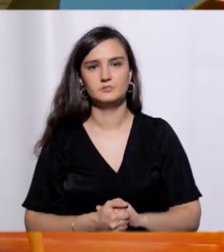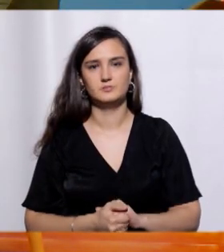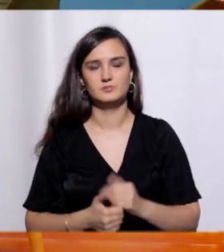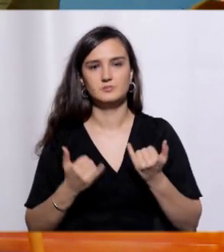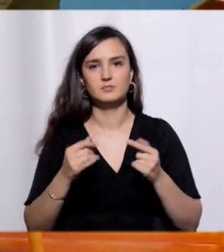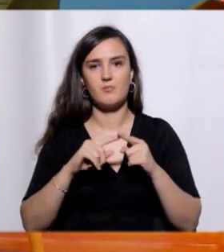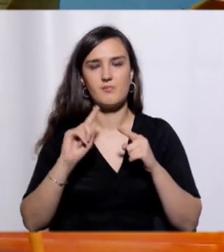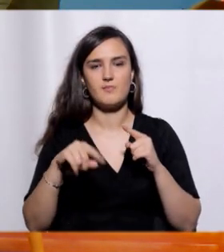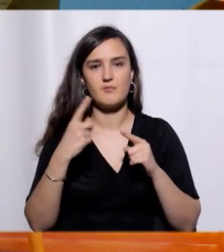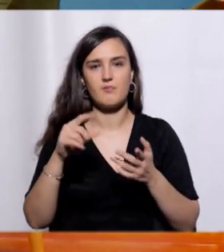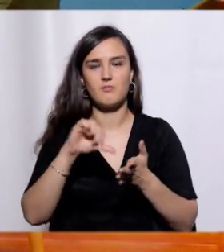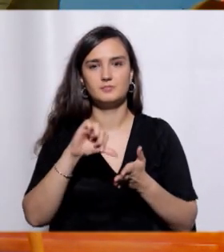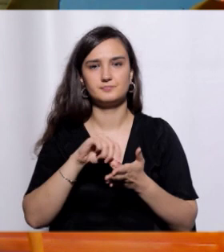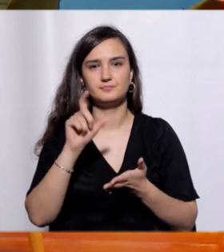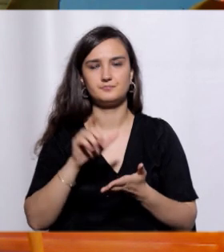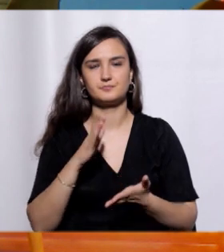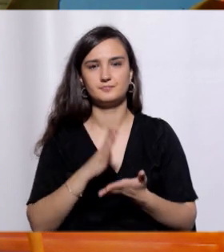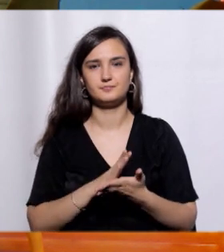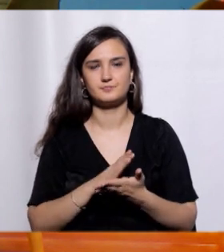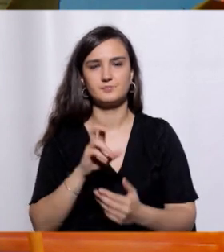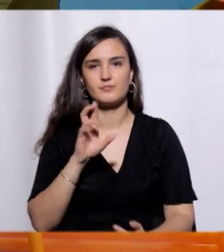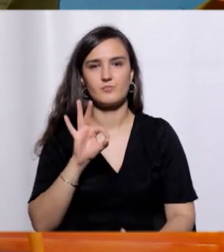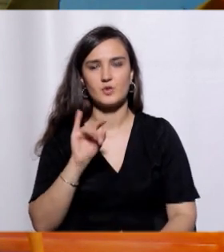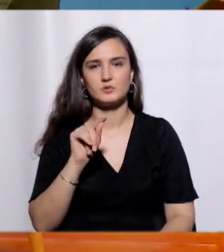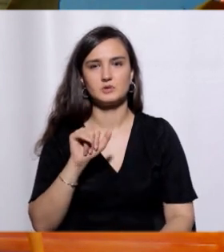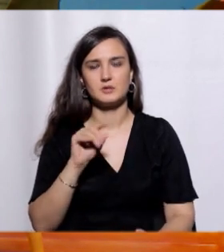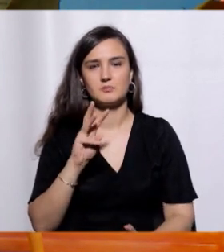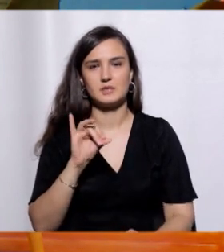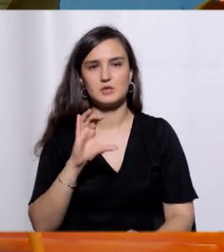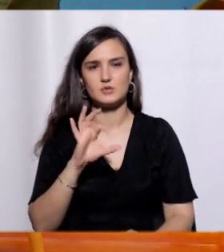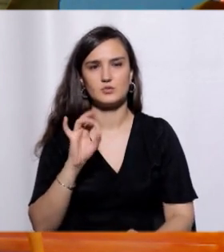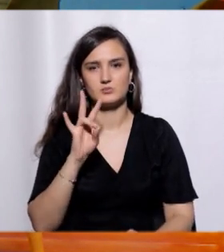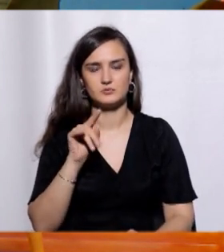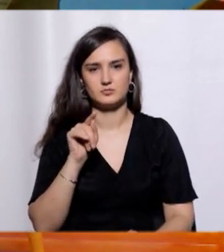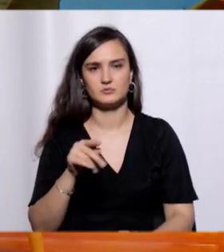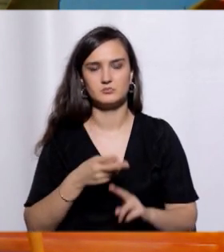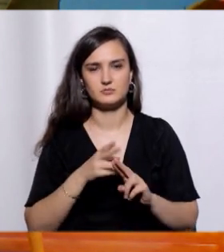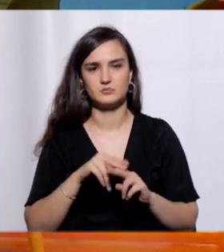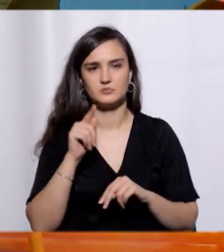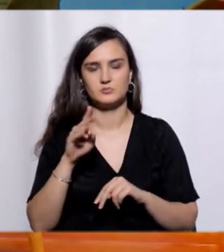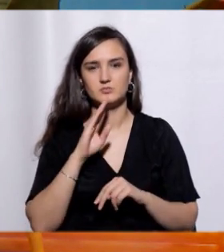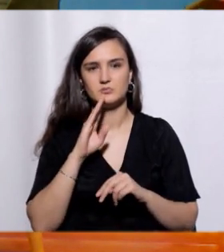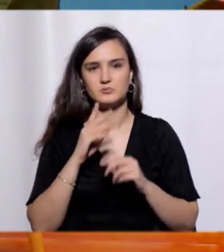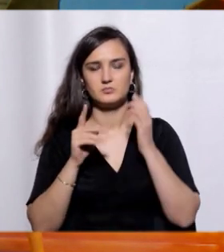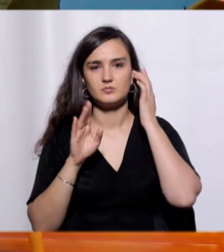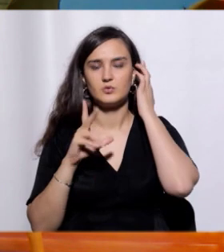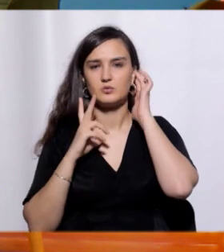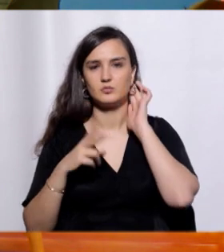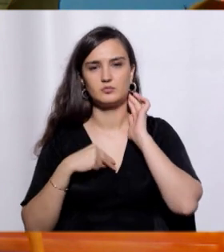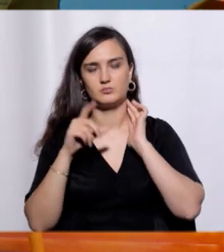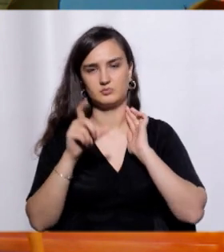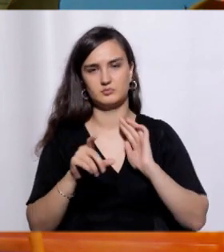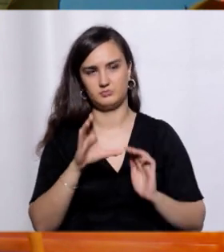Now, our next character is Bertha Mason. Bertha Mason. She is the only daughter of